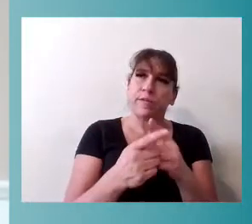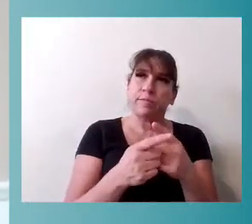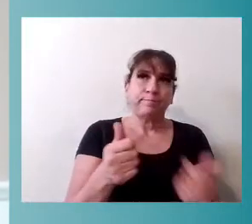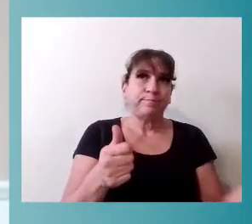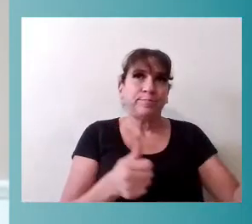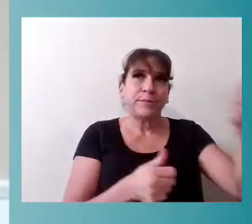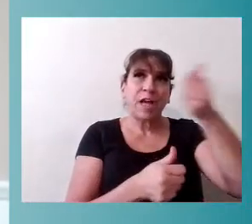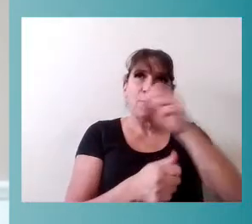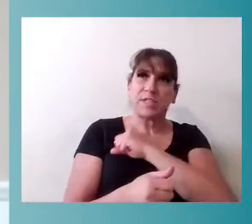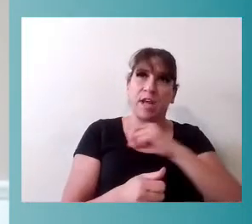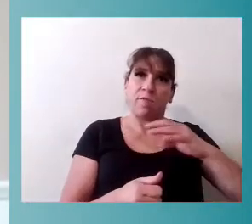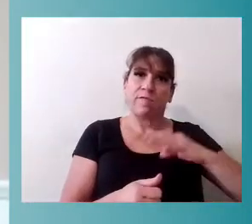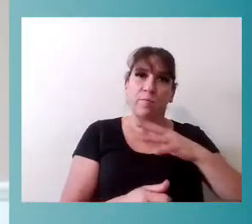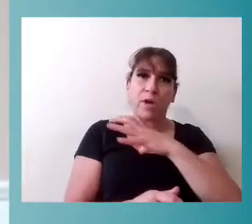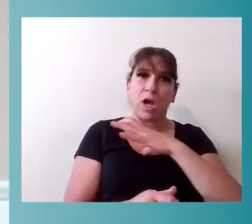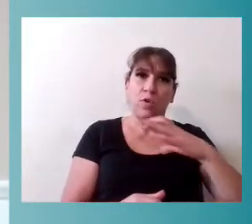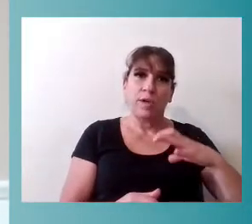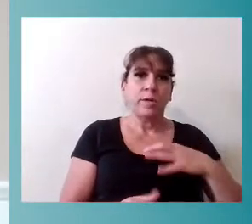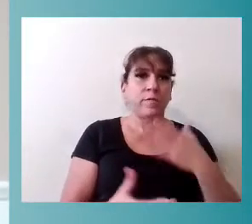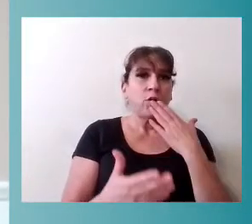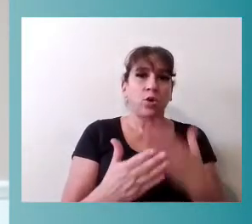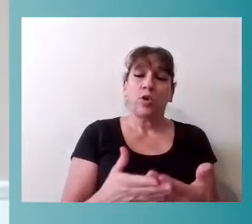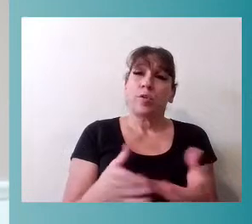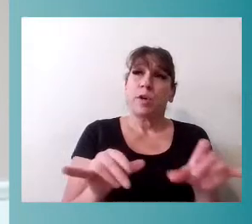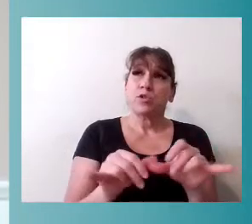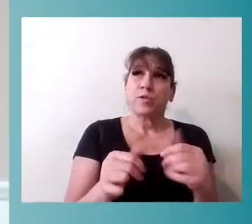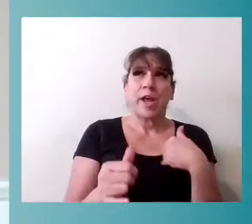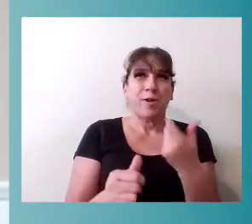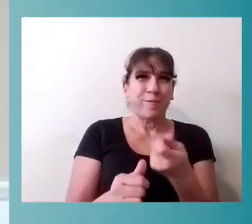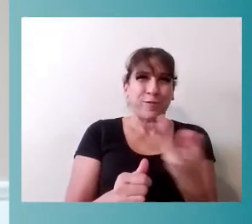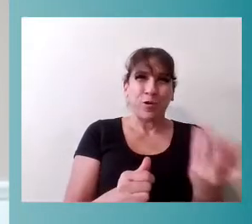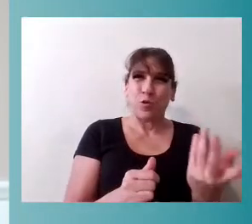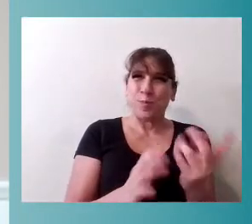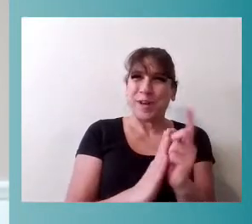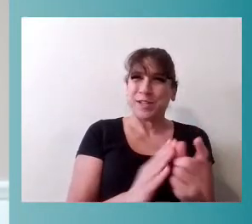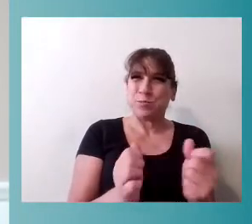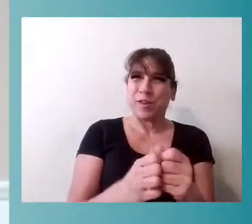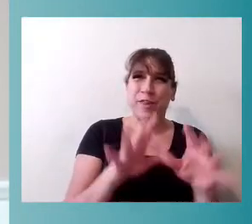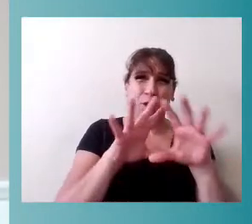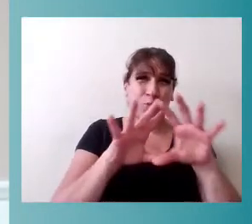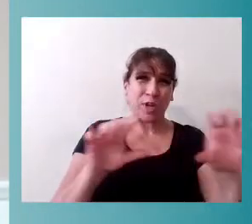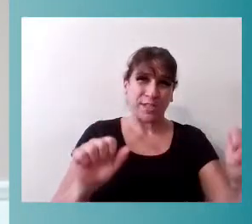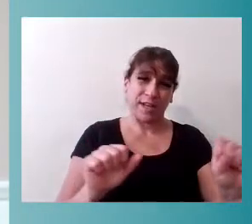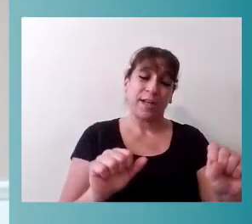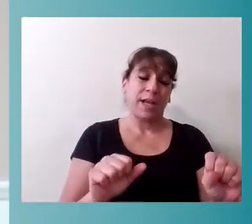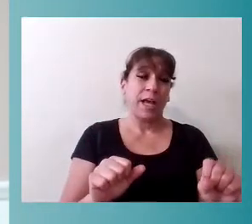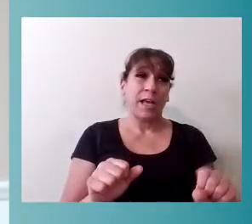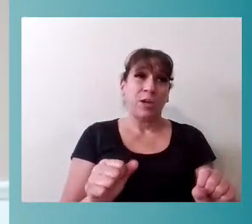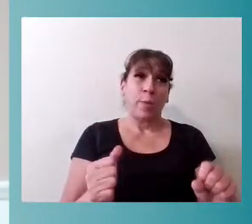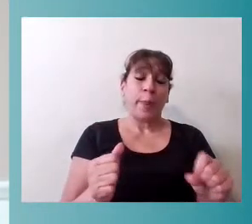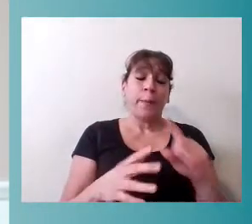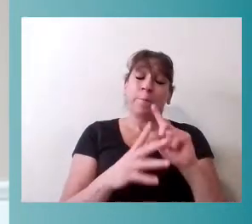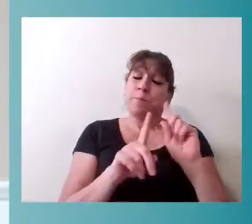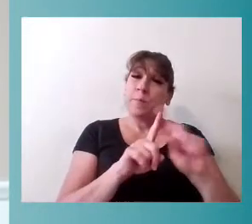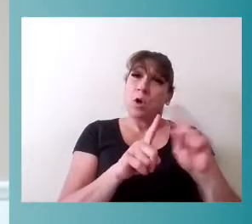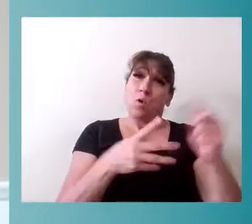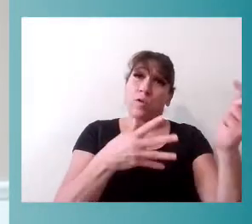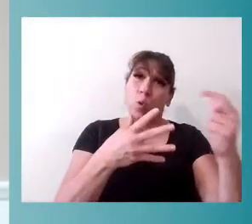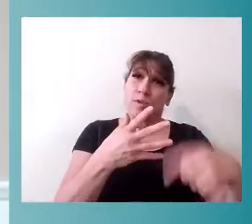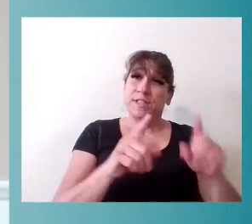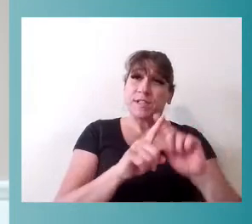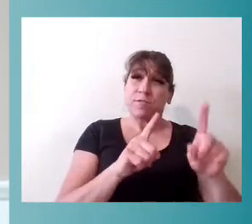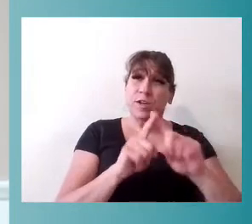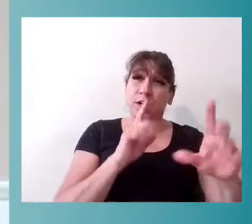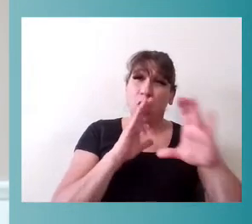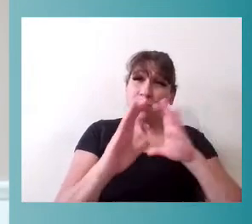congressional delegation, and for good measure, they got a few minutes with the president. And in all of those conversations, they